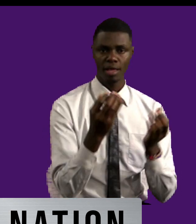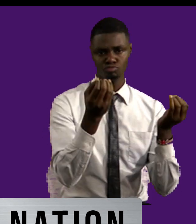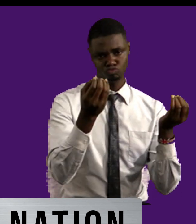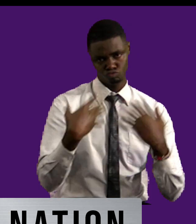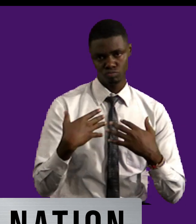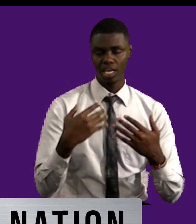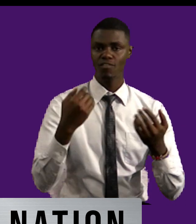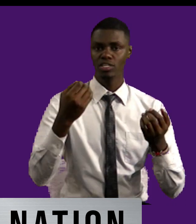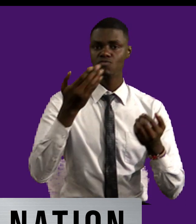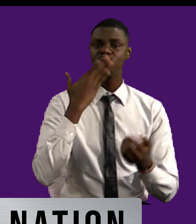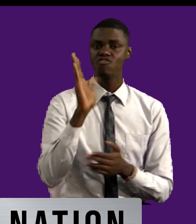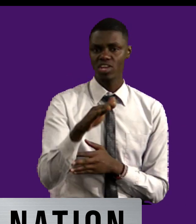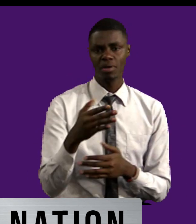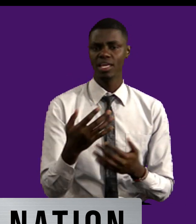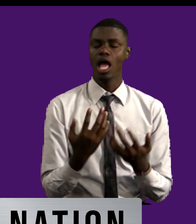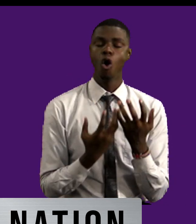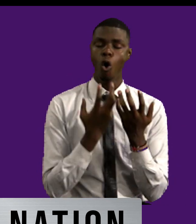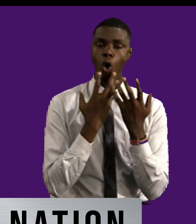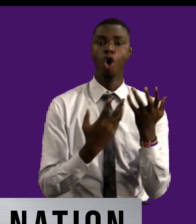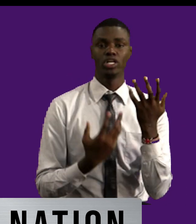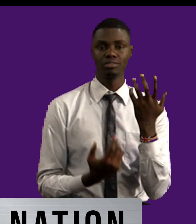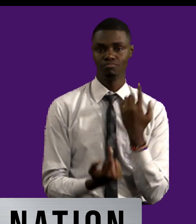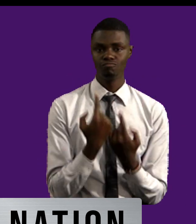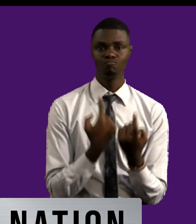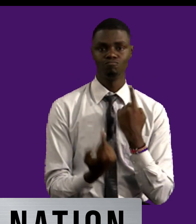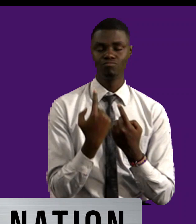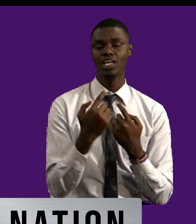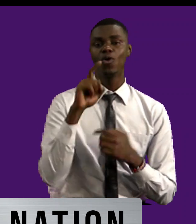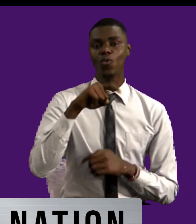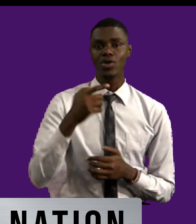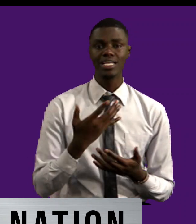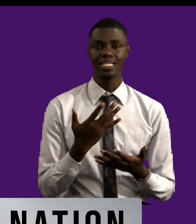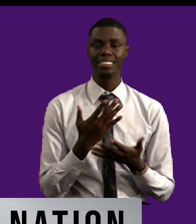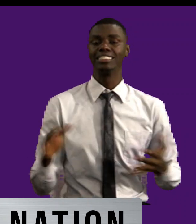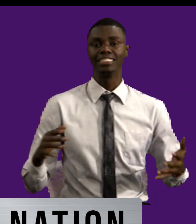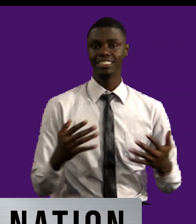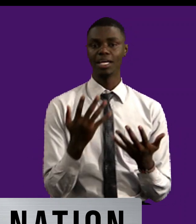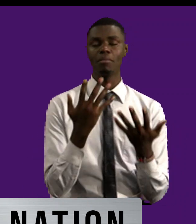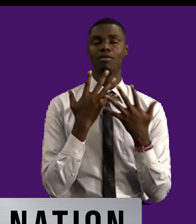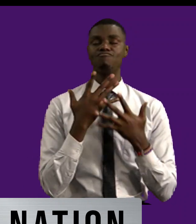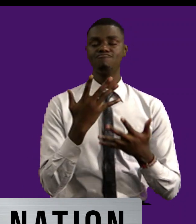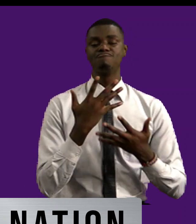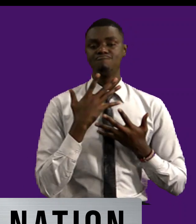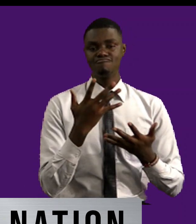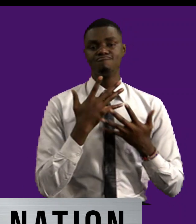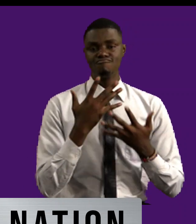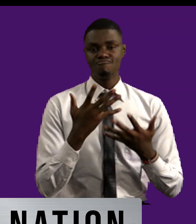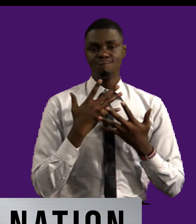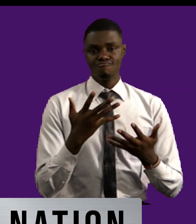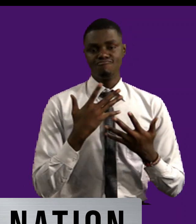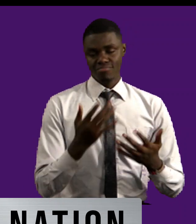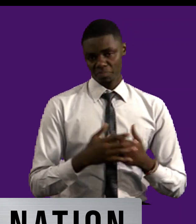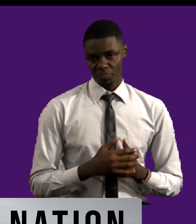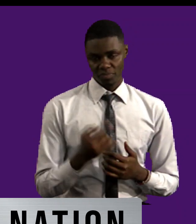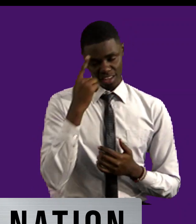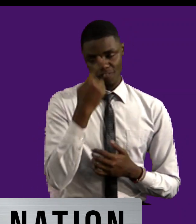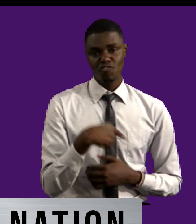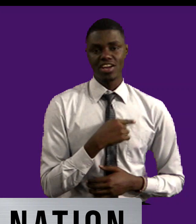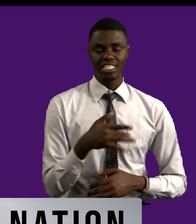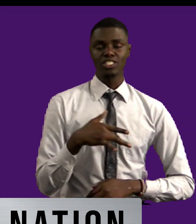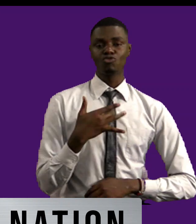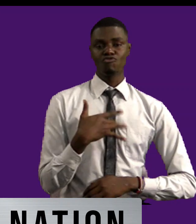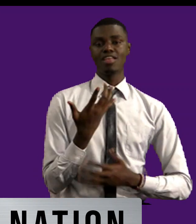your feedback. It's hot in here. We need some air. We need some air conditioning to be turned on for us to